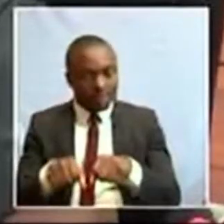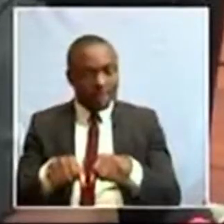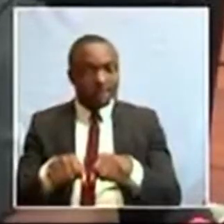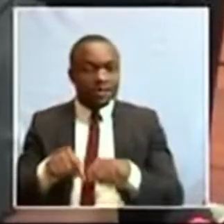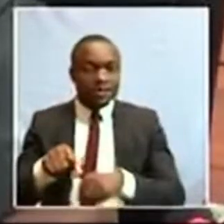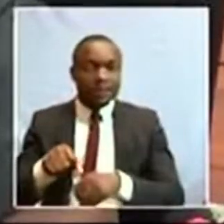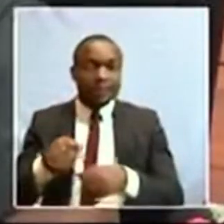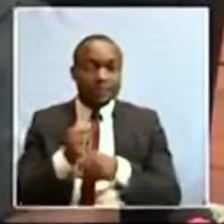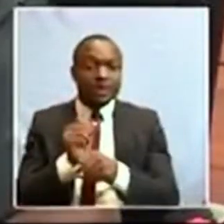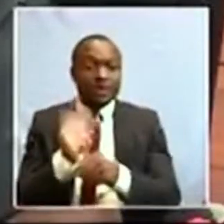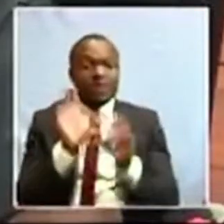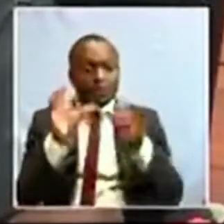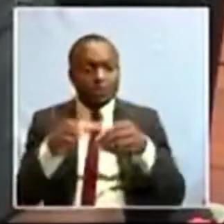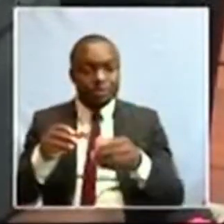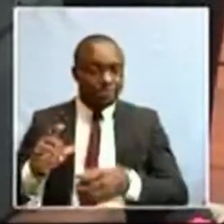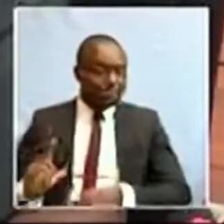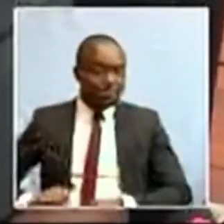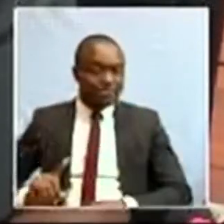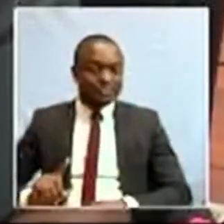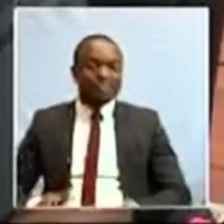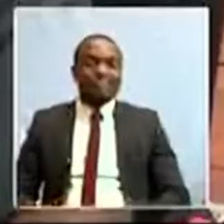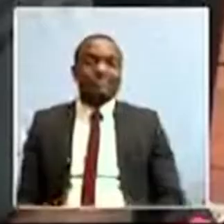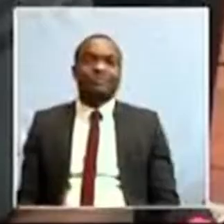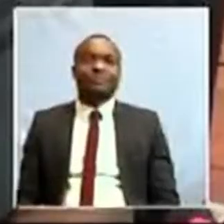your committee? I submit, Chair.